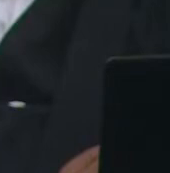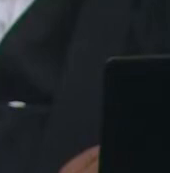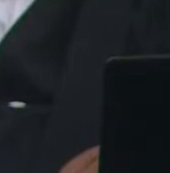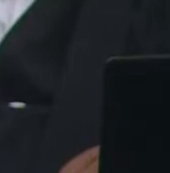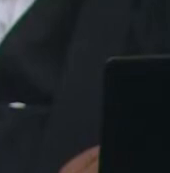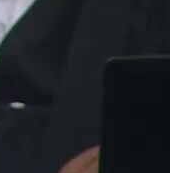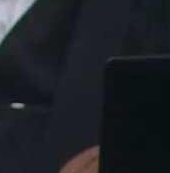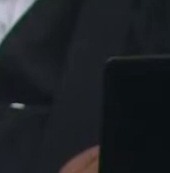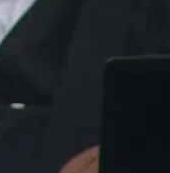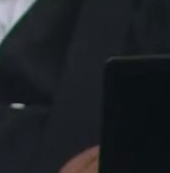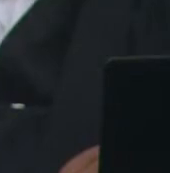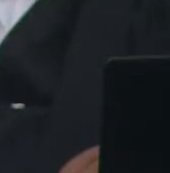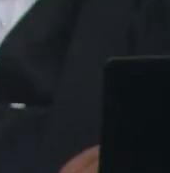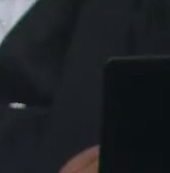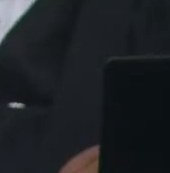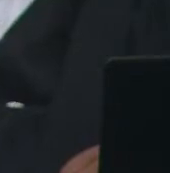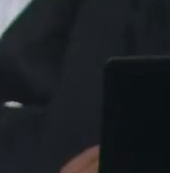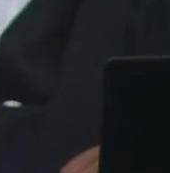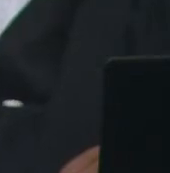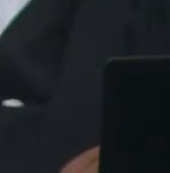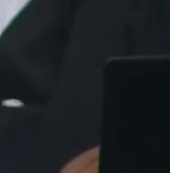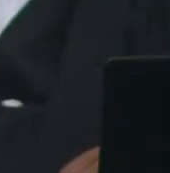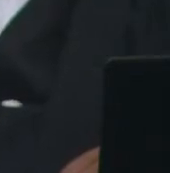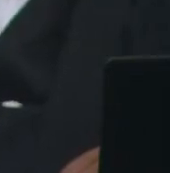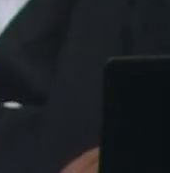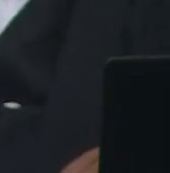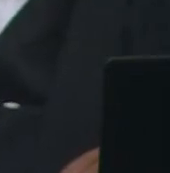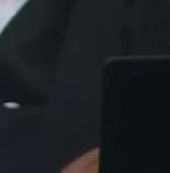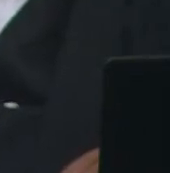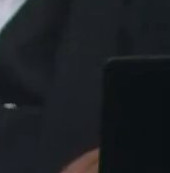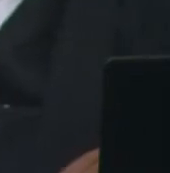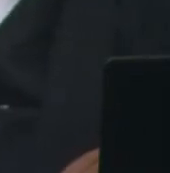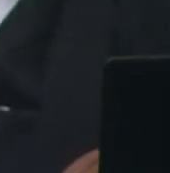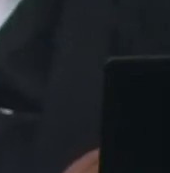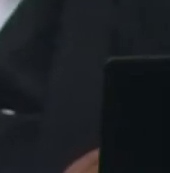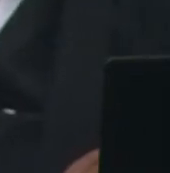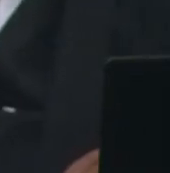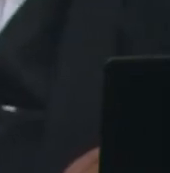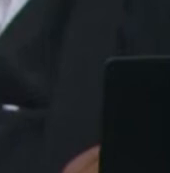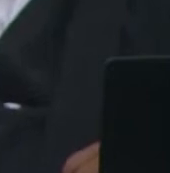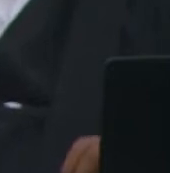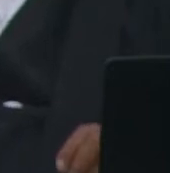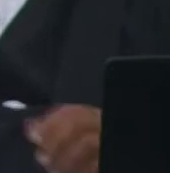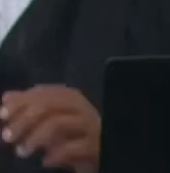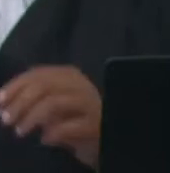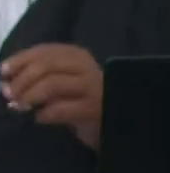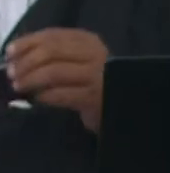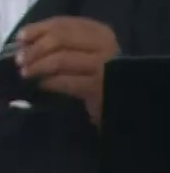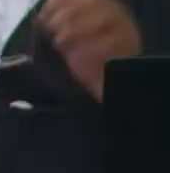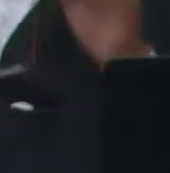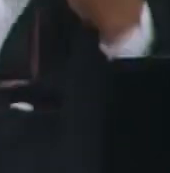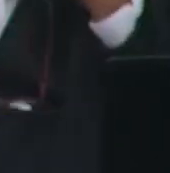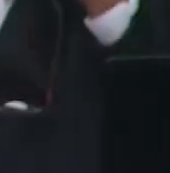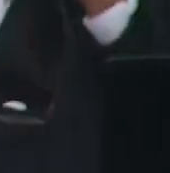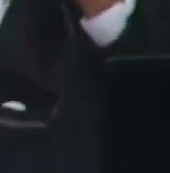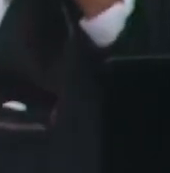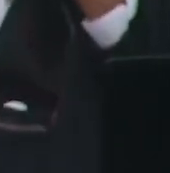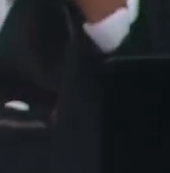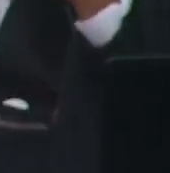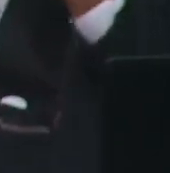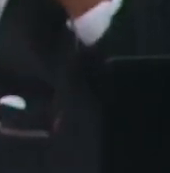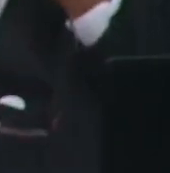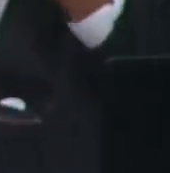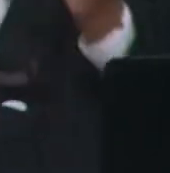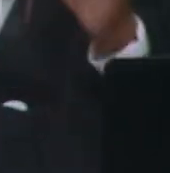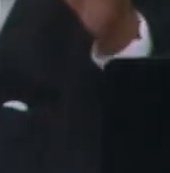internet and be online, do business online, learn online, and do a whole variety of things. As